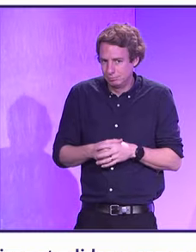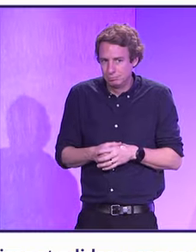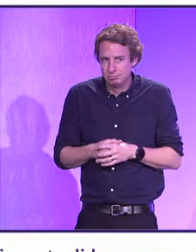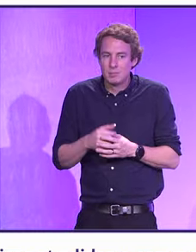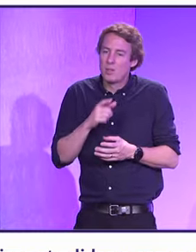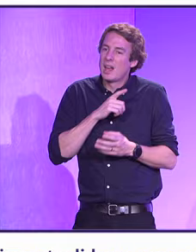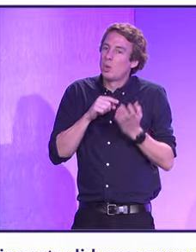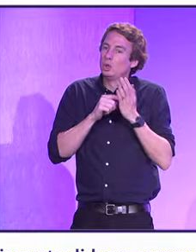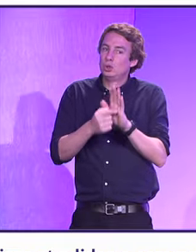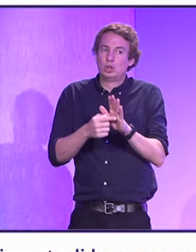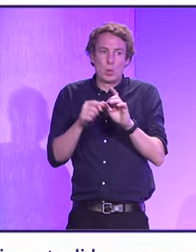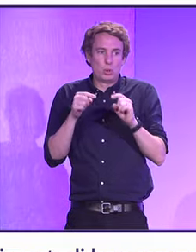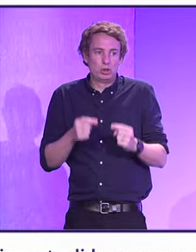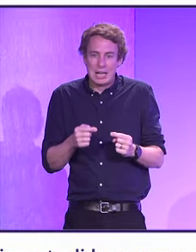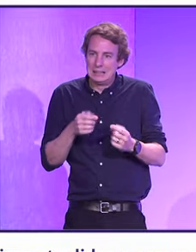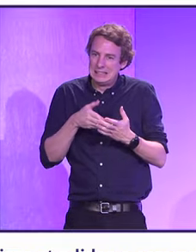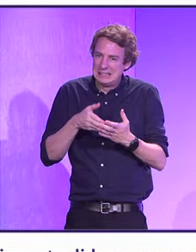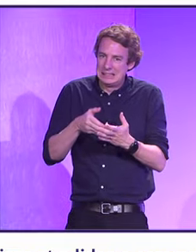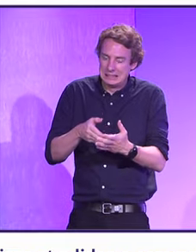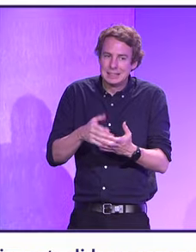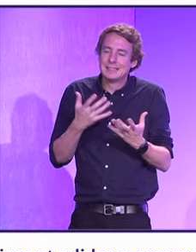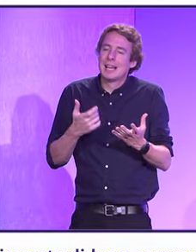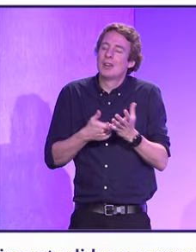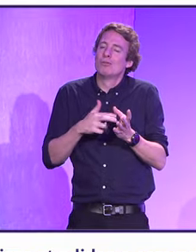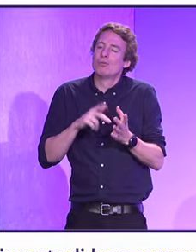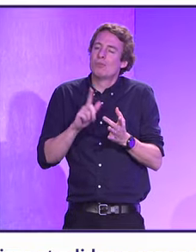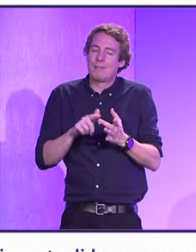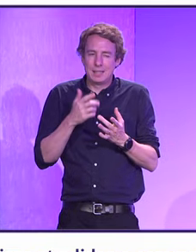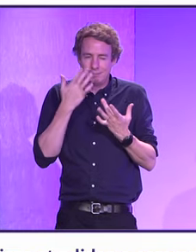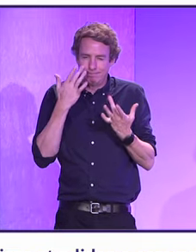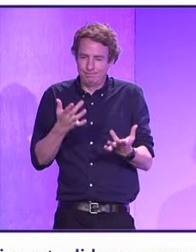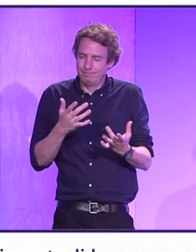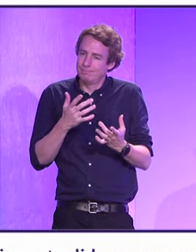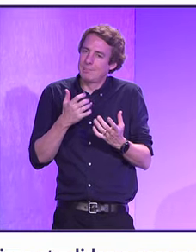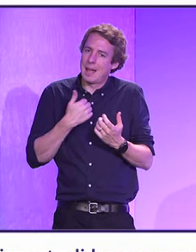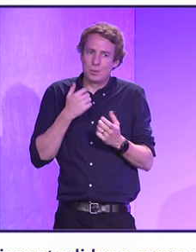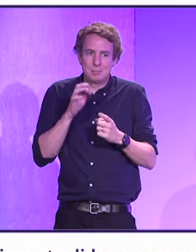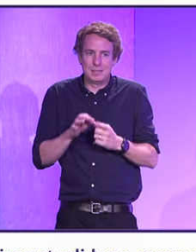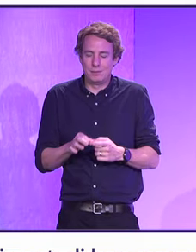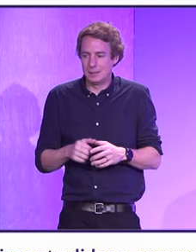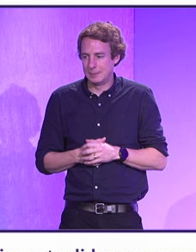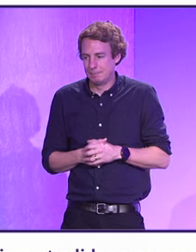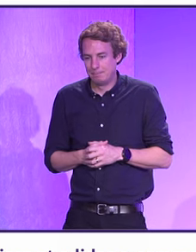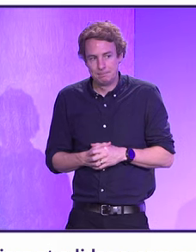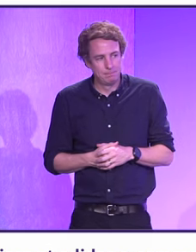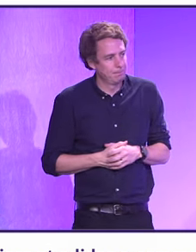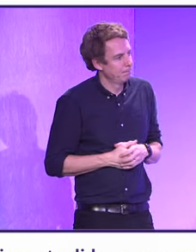right? So that's why we are sharing the challenges and also how we overcame the challenges. So Ravi is going to go through the specifics, some of the